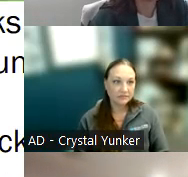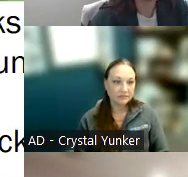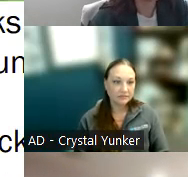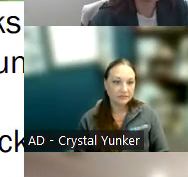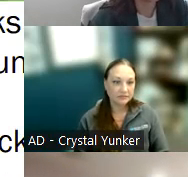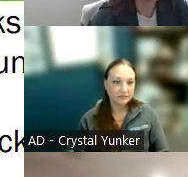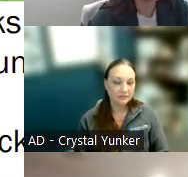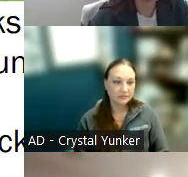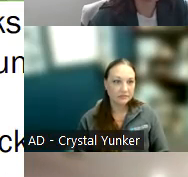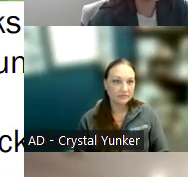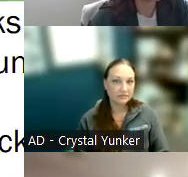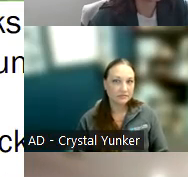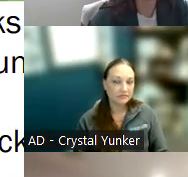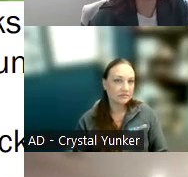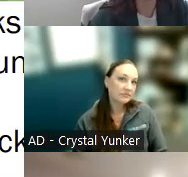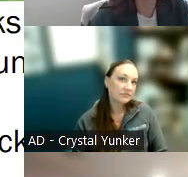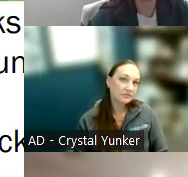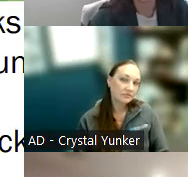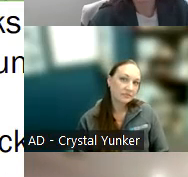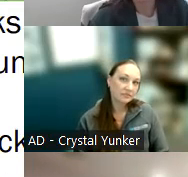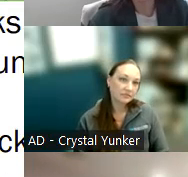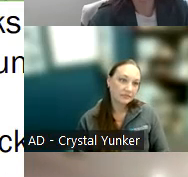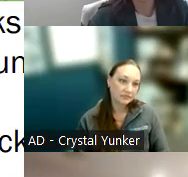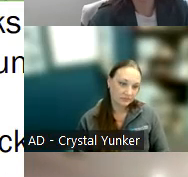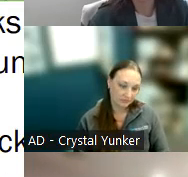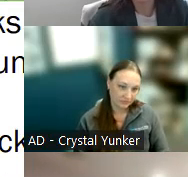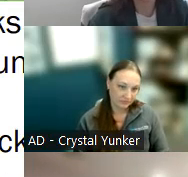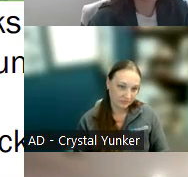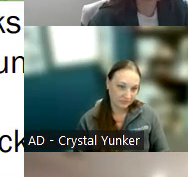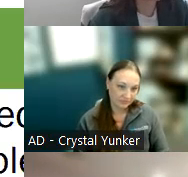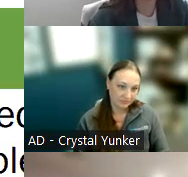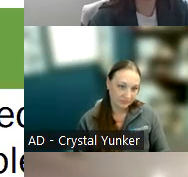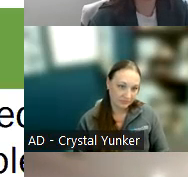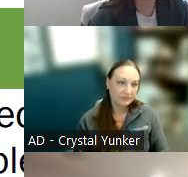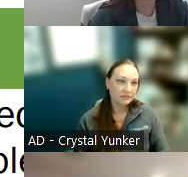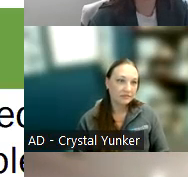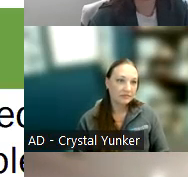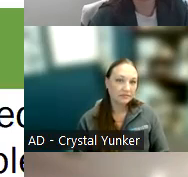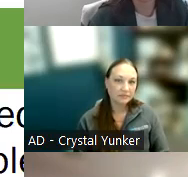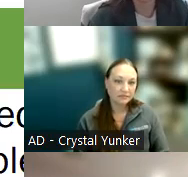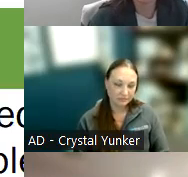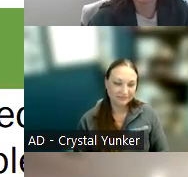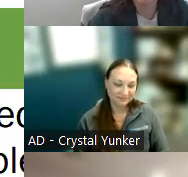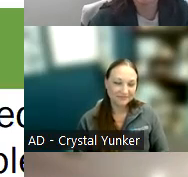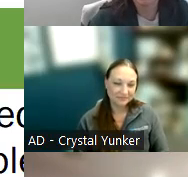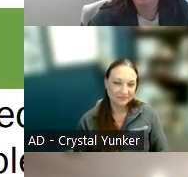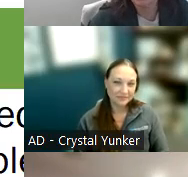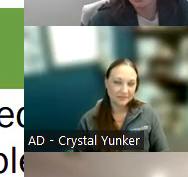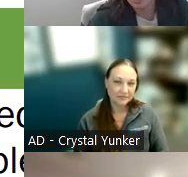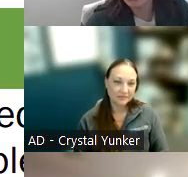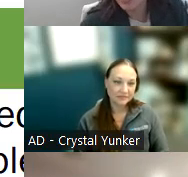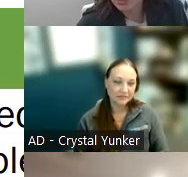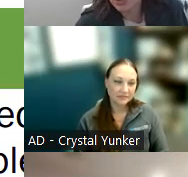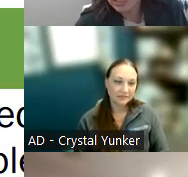And then I'm going to move us. Actually, I do see a question in the chat that I want to quickly answer while we're on this page and talking about